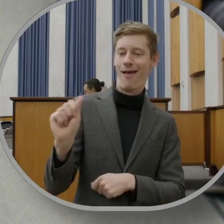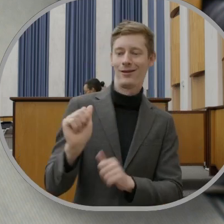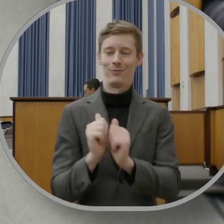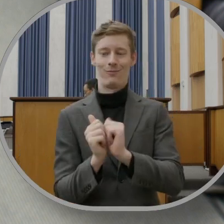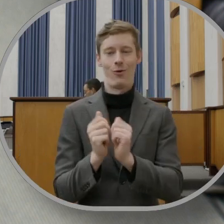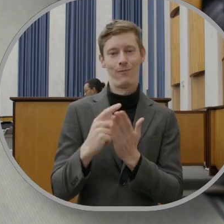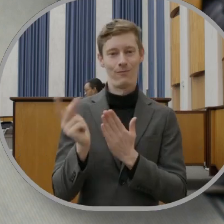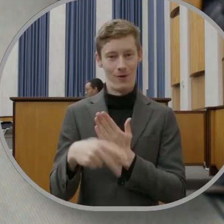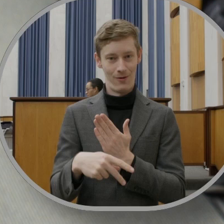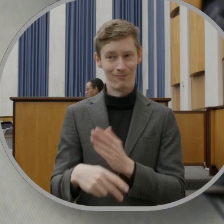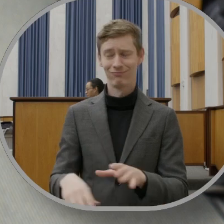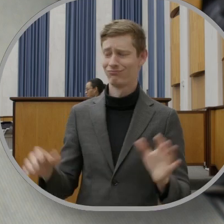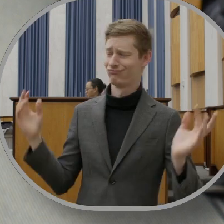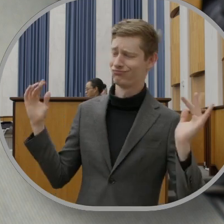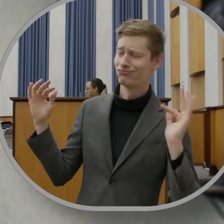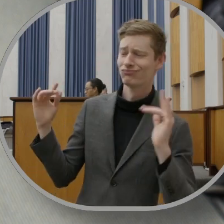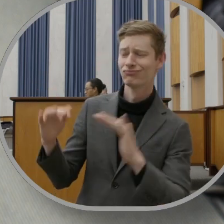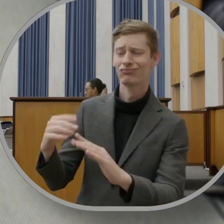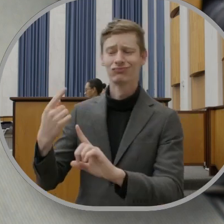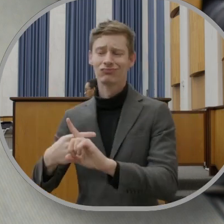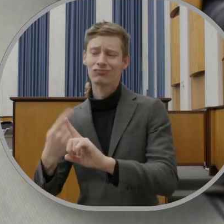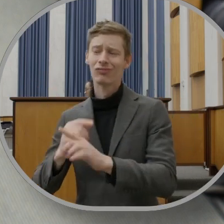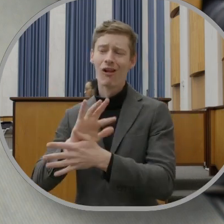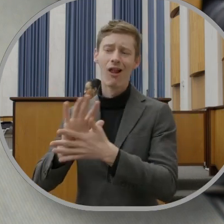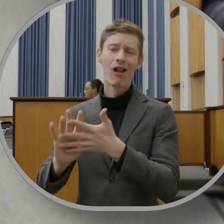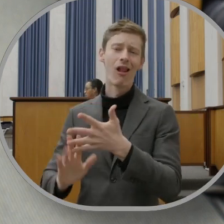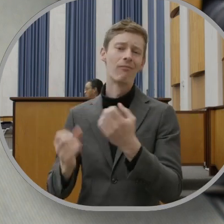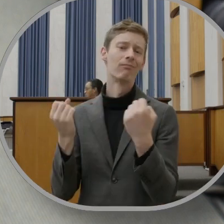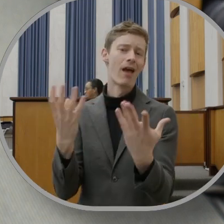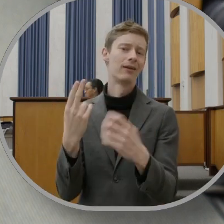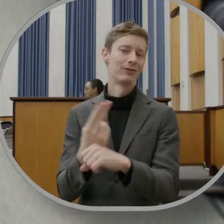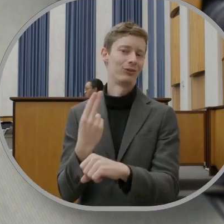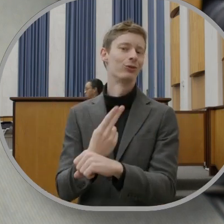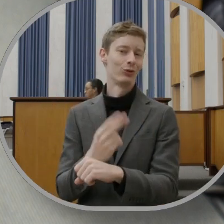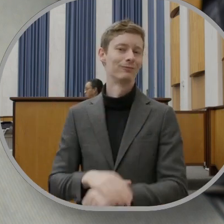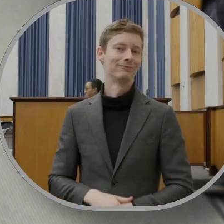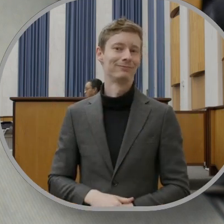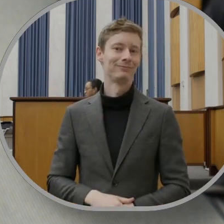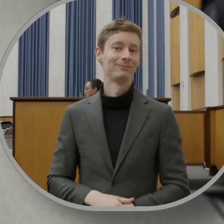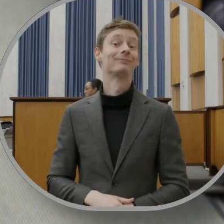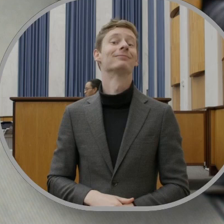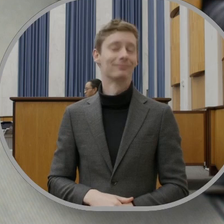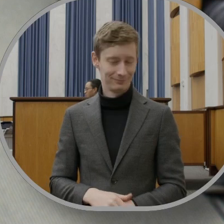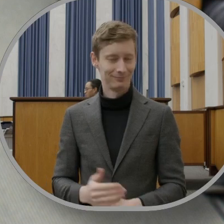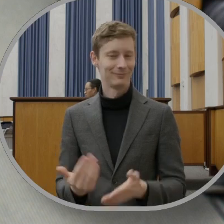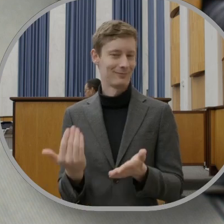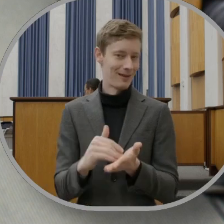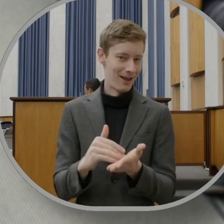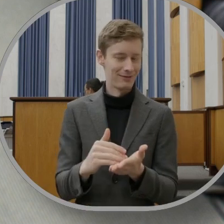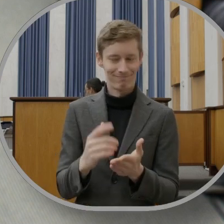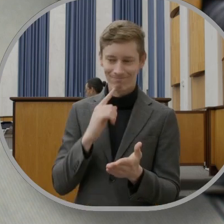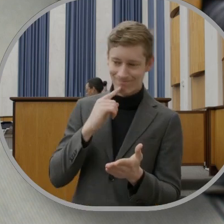for community meetings, event rentals, and other uses. This is yet another significant